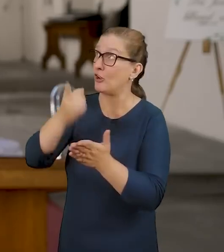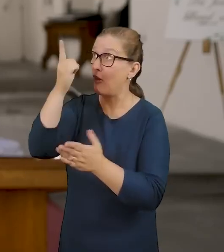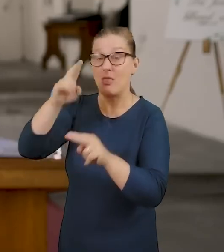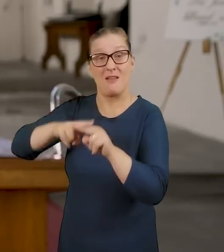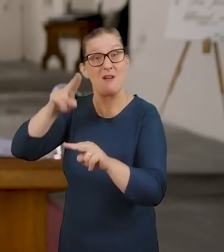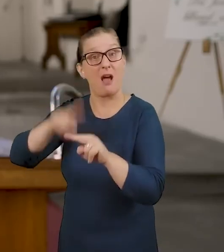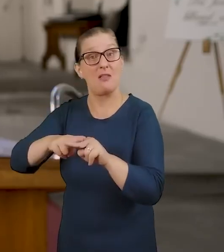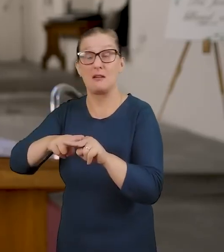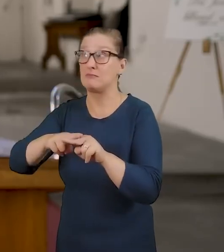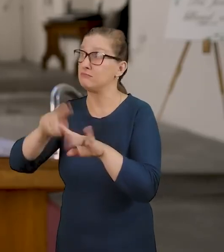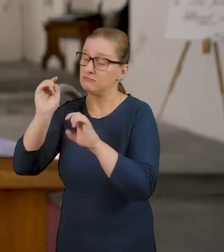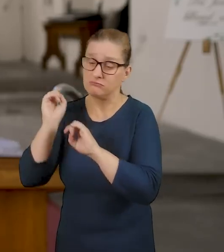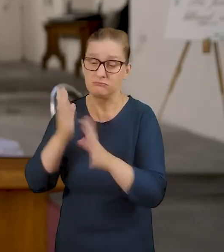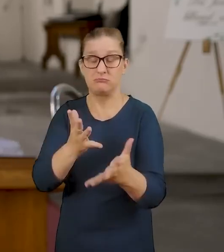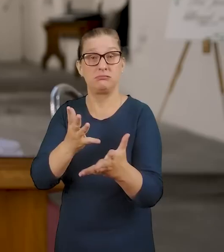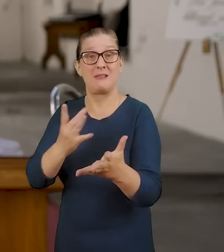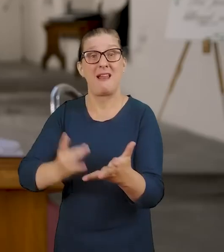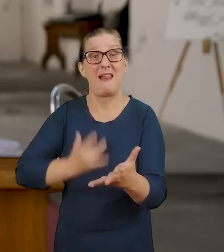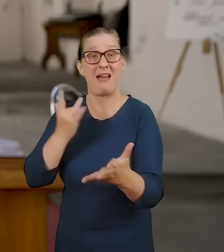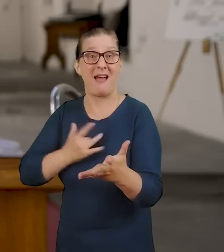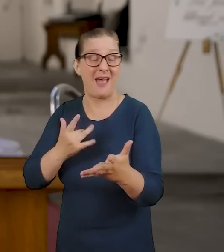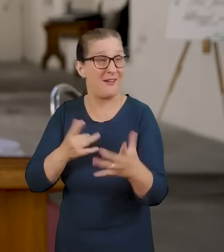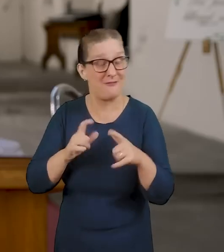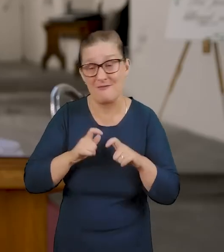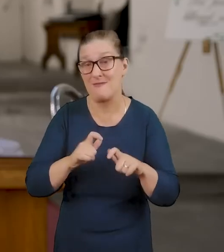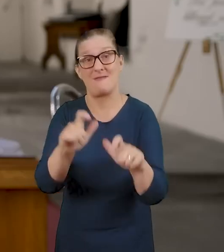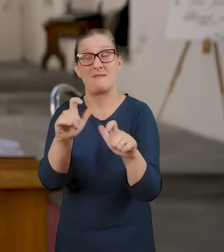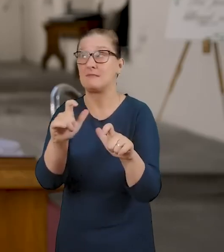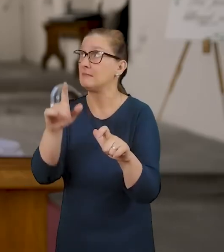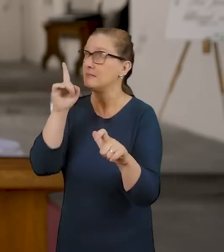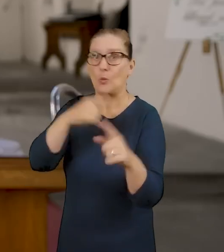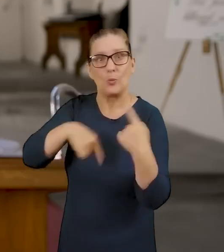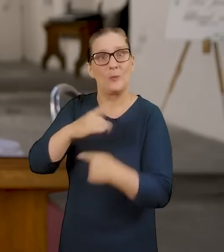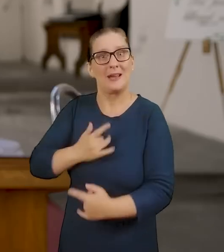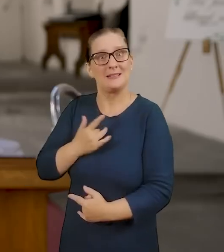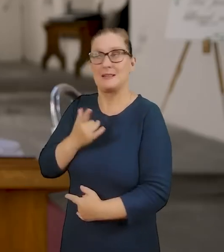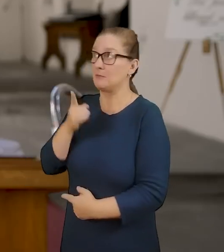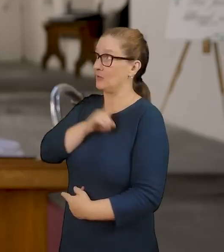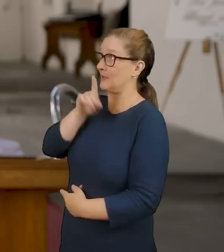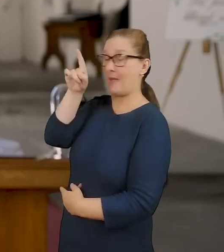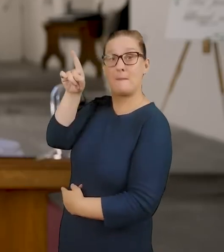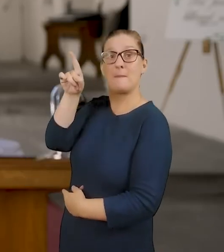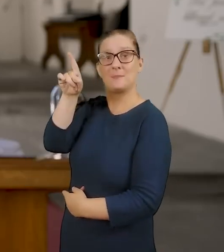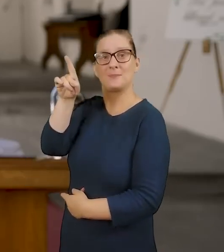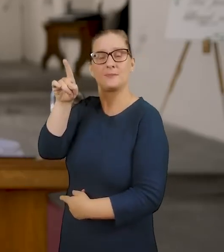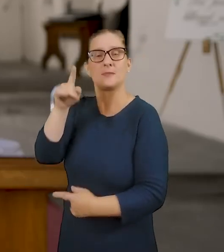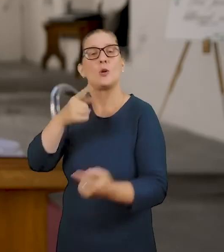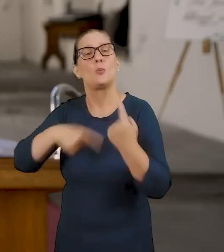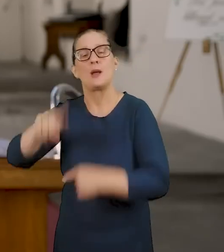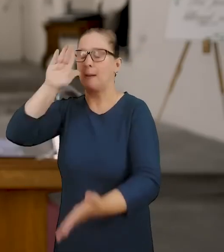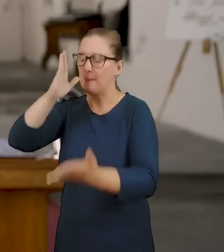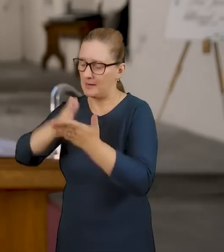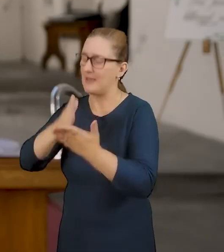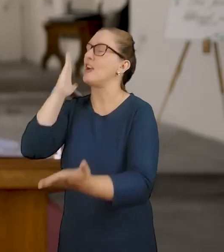Do you believe and trust in God the Father, source of all being and life, the one for whom we